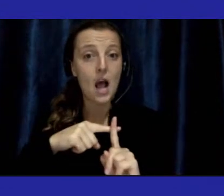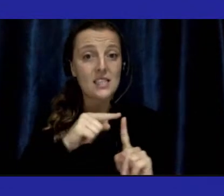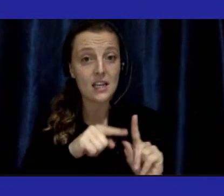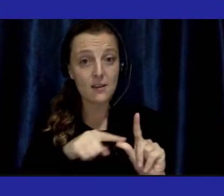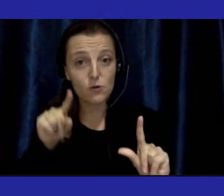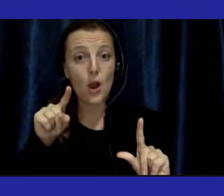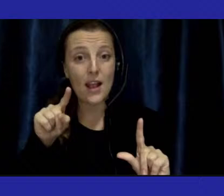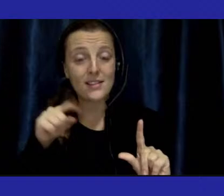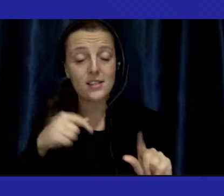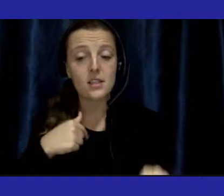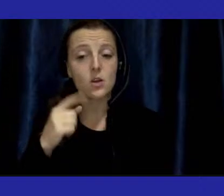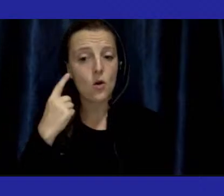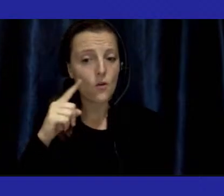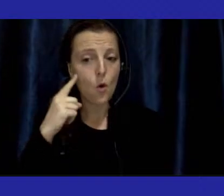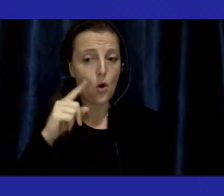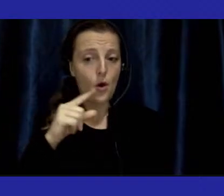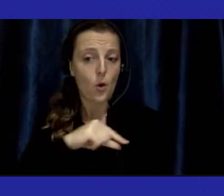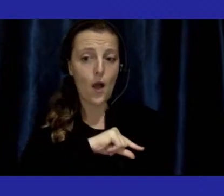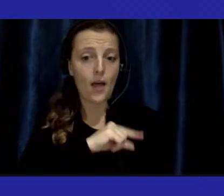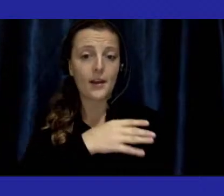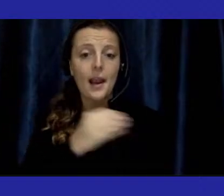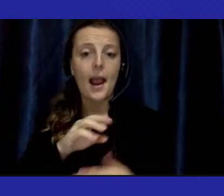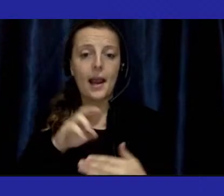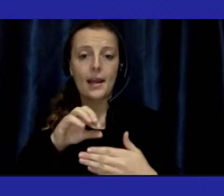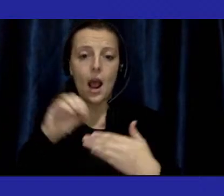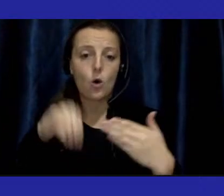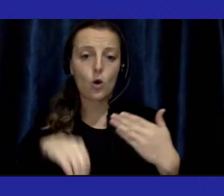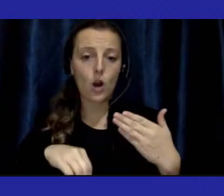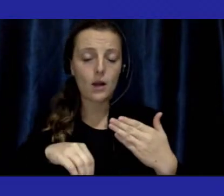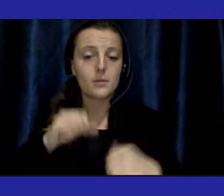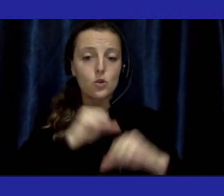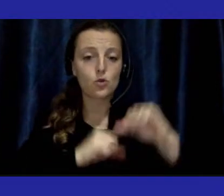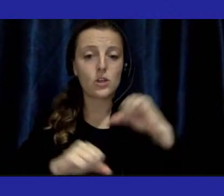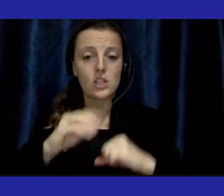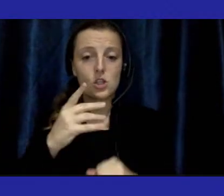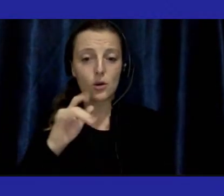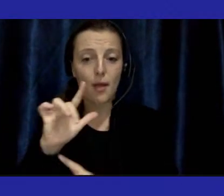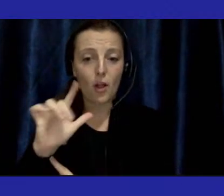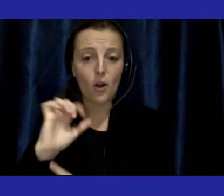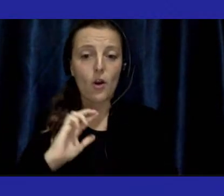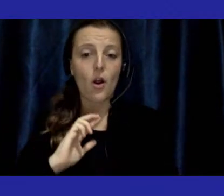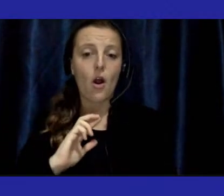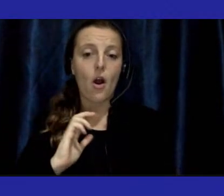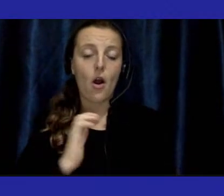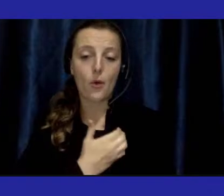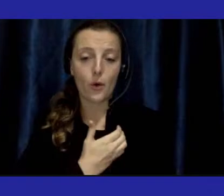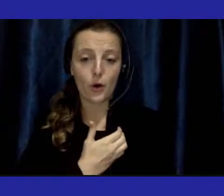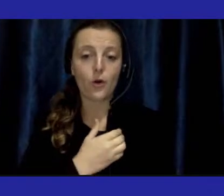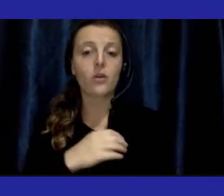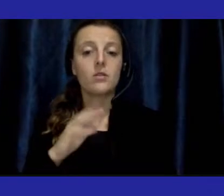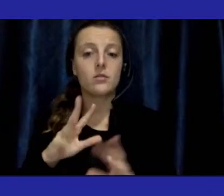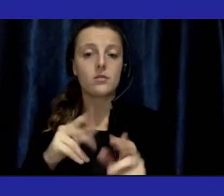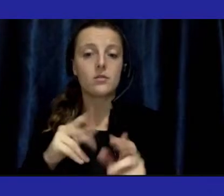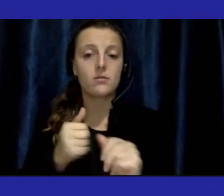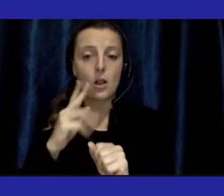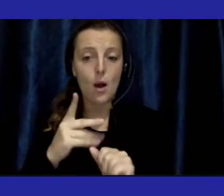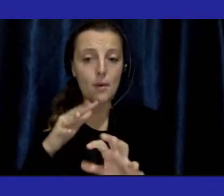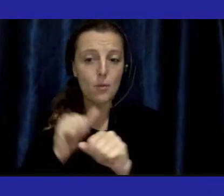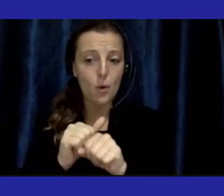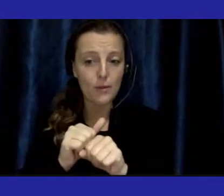outcomes strategic pillar, our follow-up appointments kept within 30 days after behavioral health discharge went up from